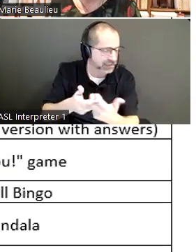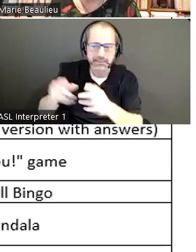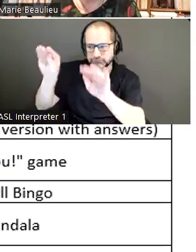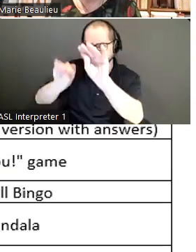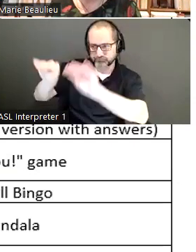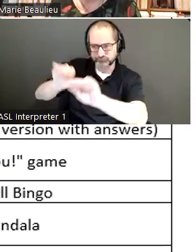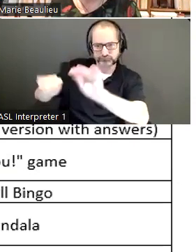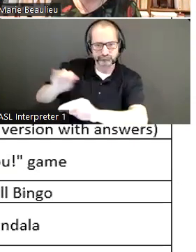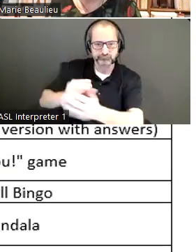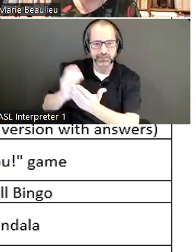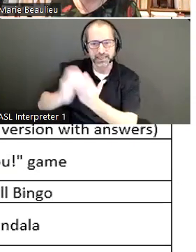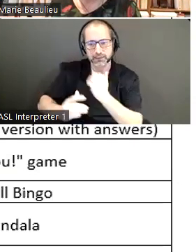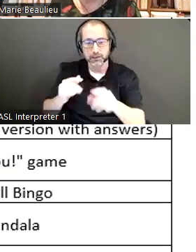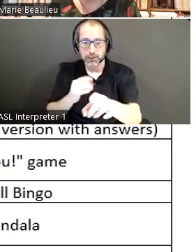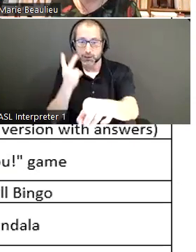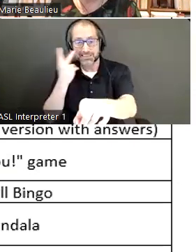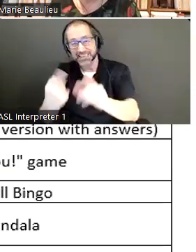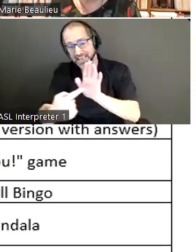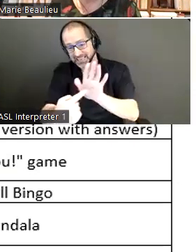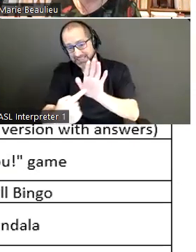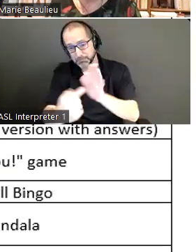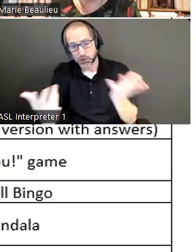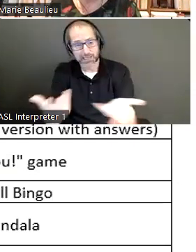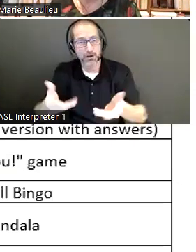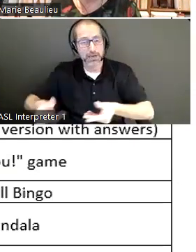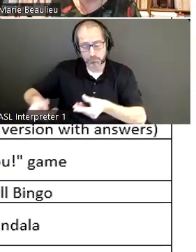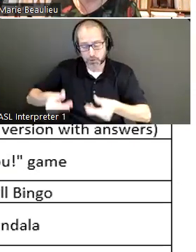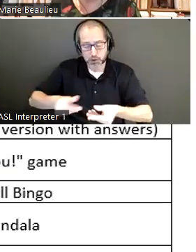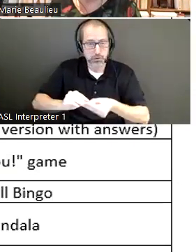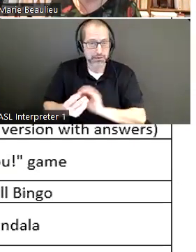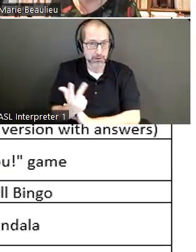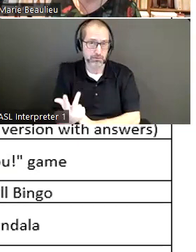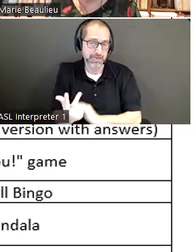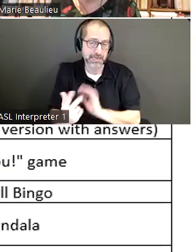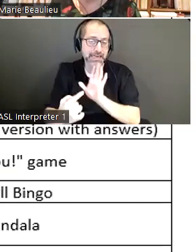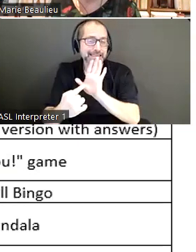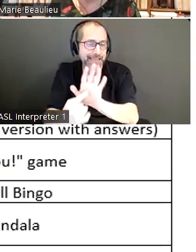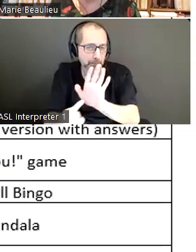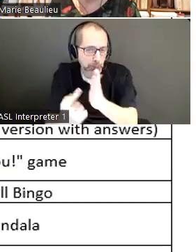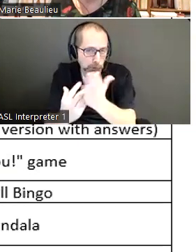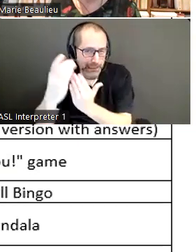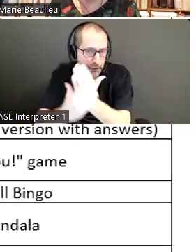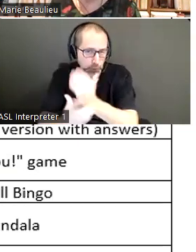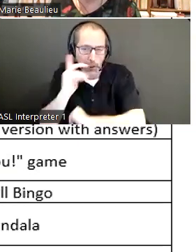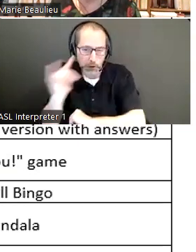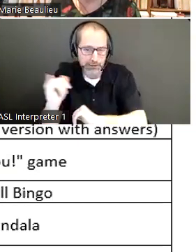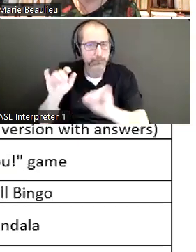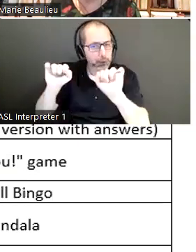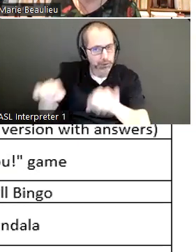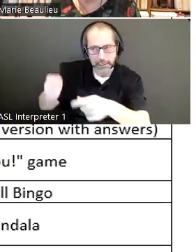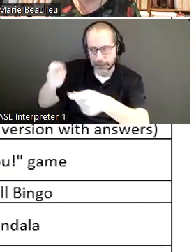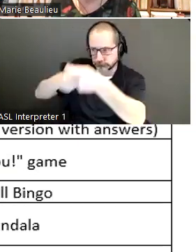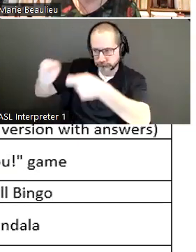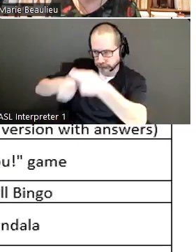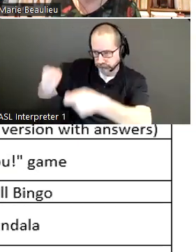annual activity calendar proposed in Module 3, so which can obviously be adapted. So for